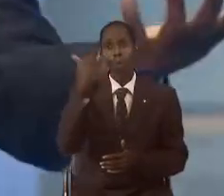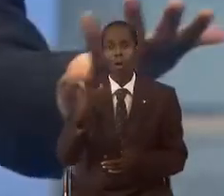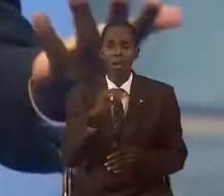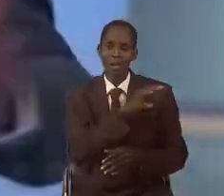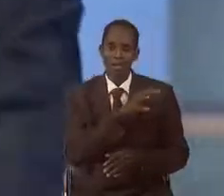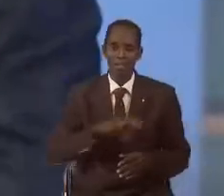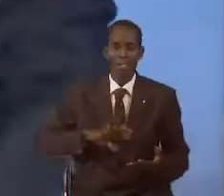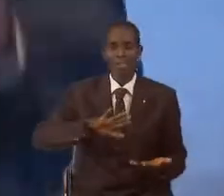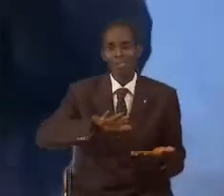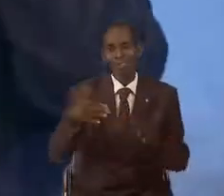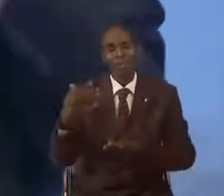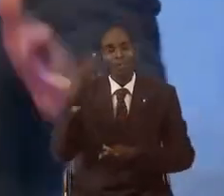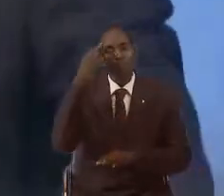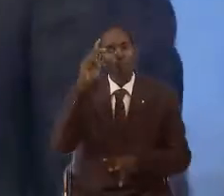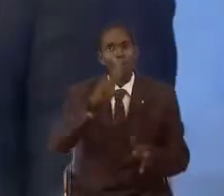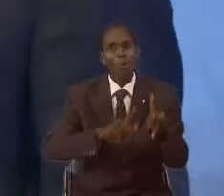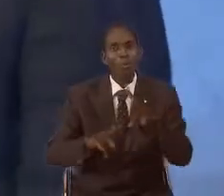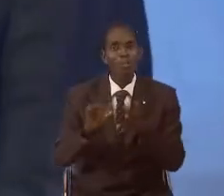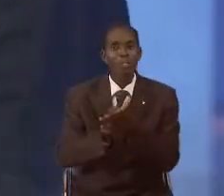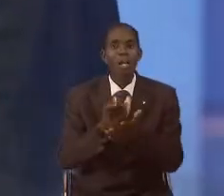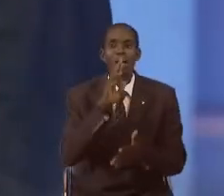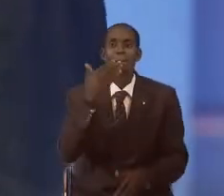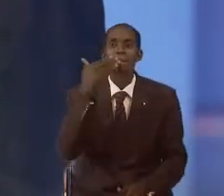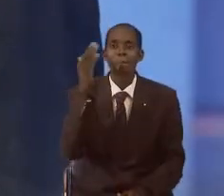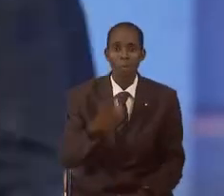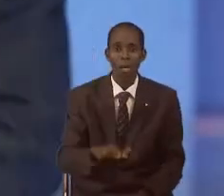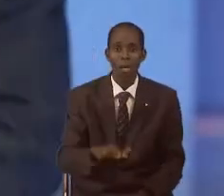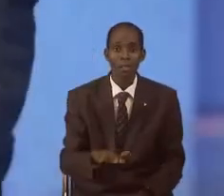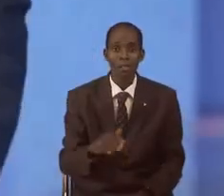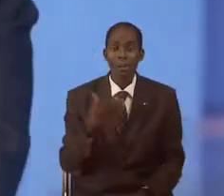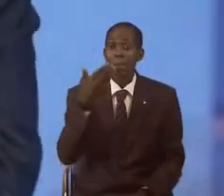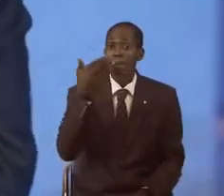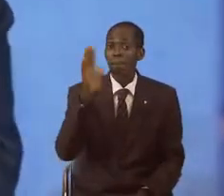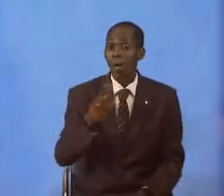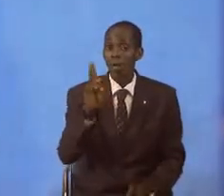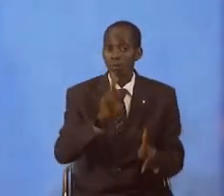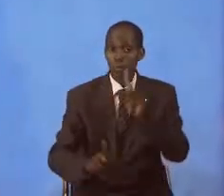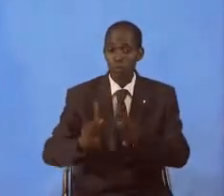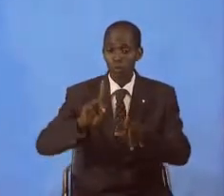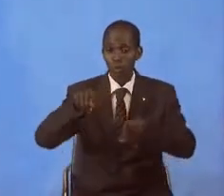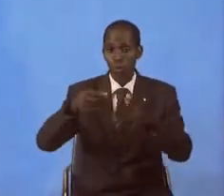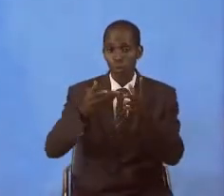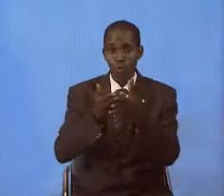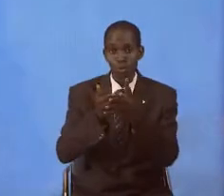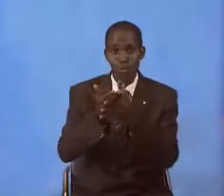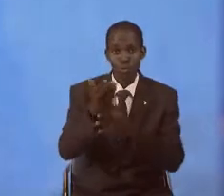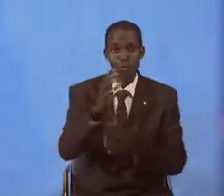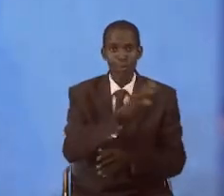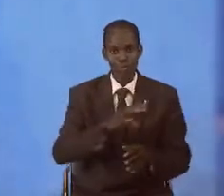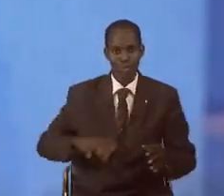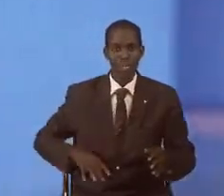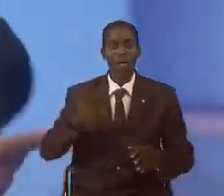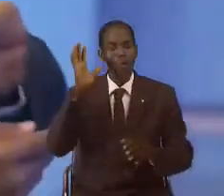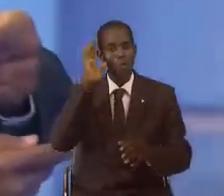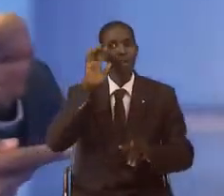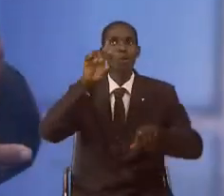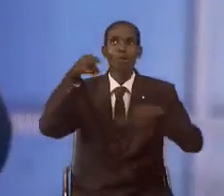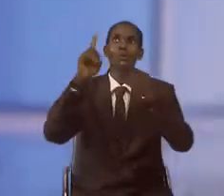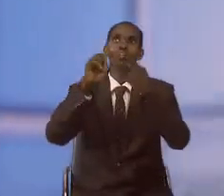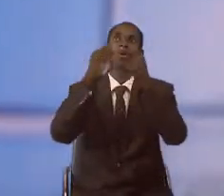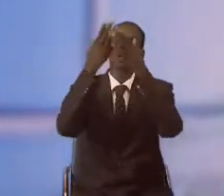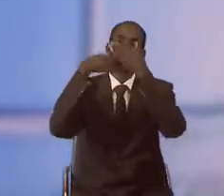we're bad, and Christ died for those who are bad. Bad people, when you go